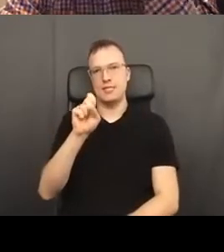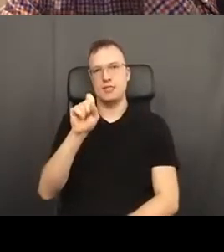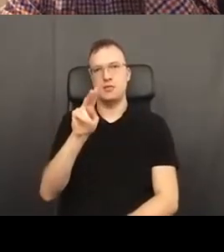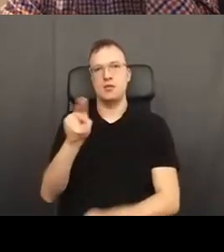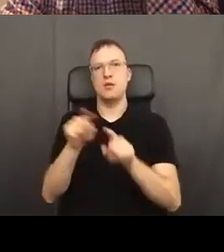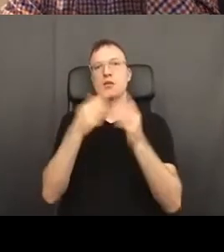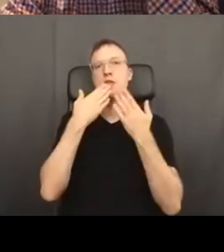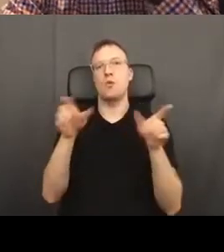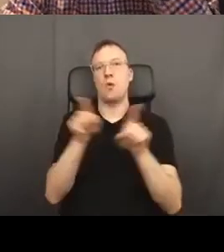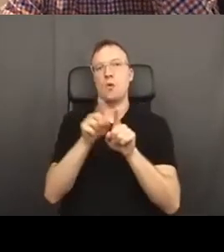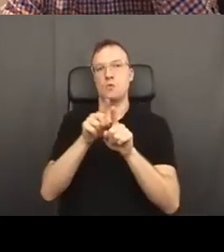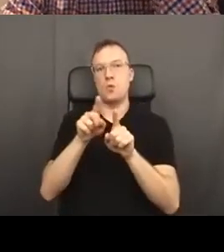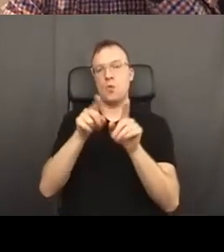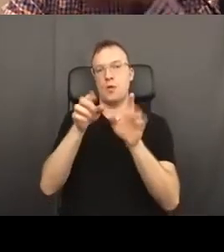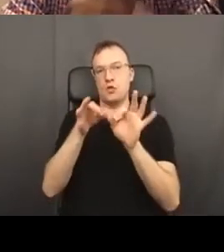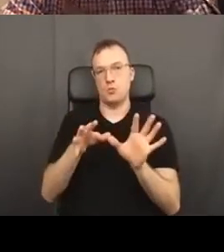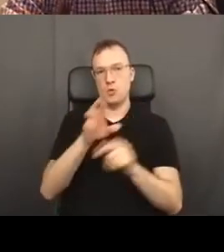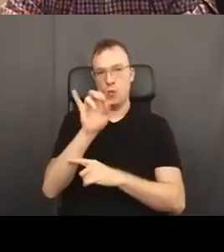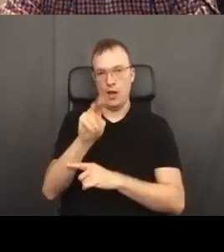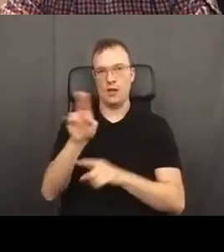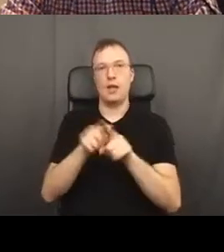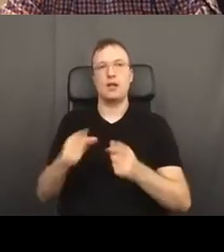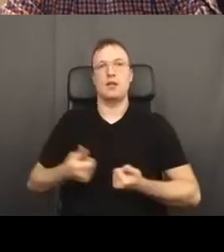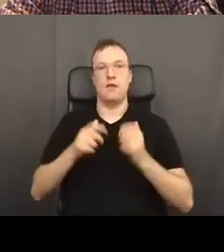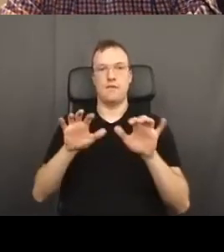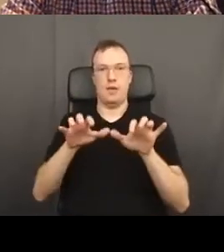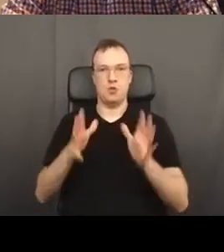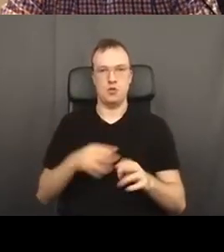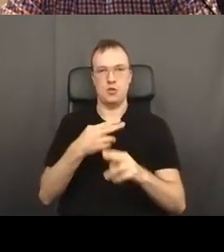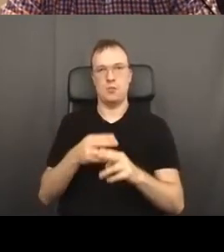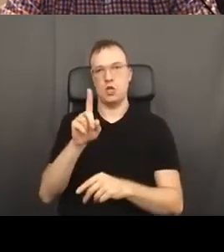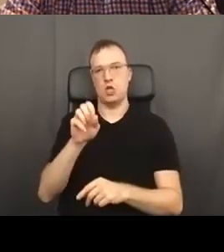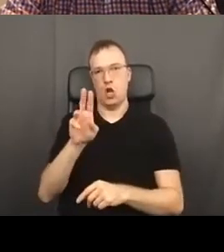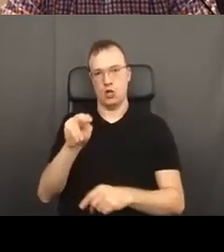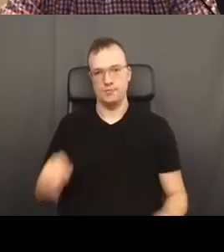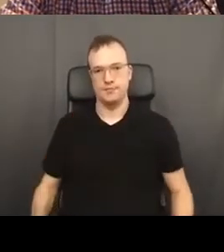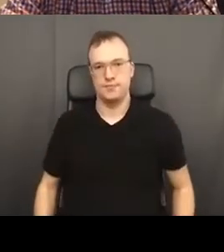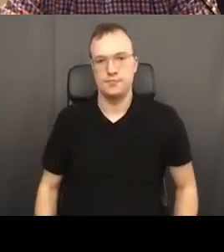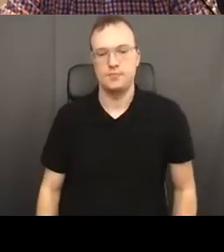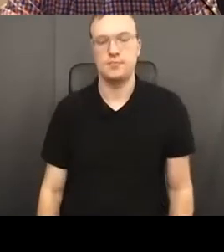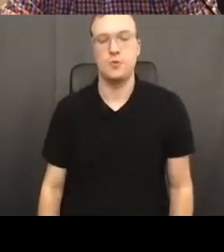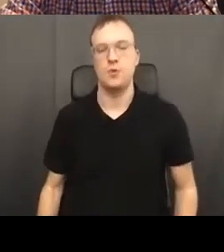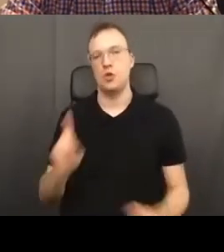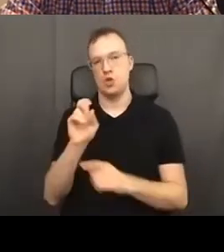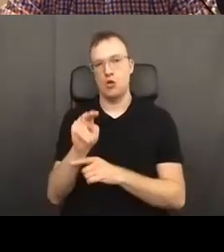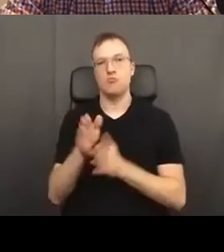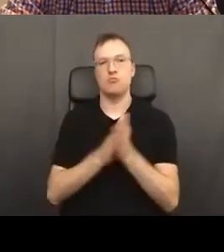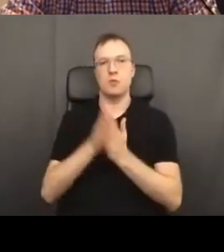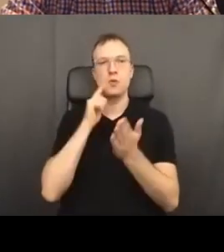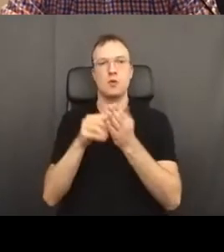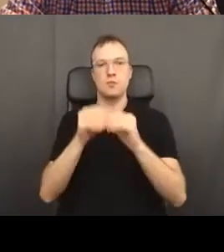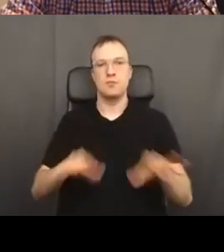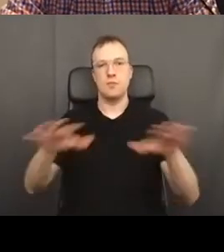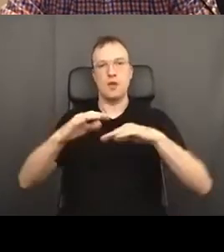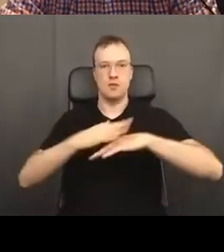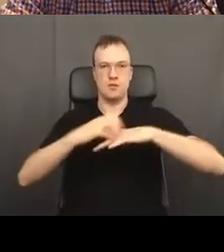Ryan, and to our live captioner, Don. We would like to acknowledge the Indigenous lands on which we're presently